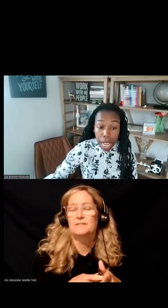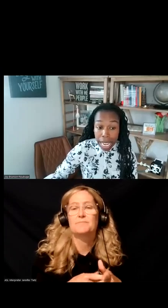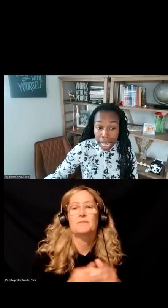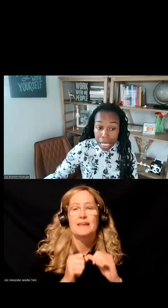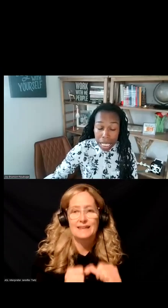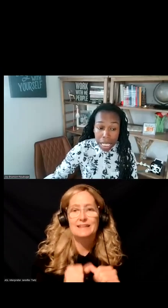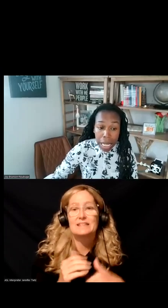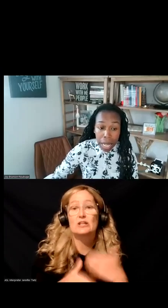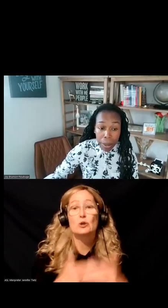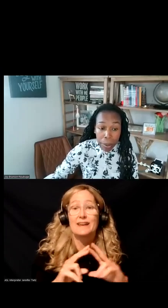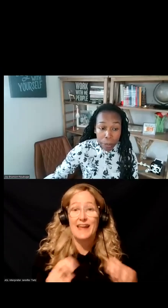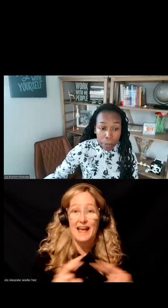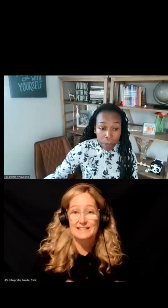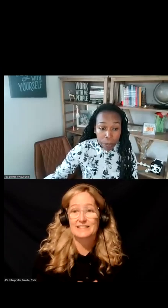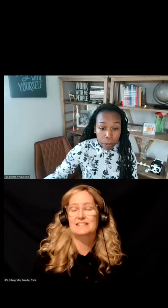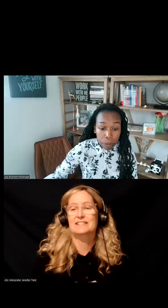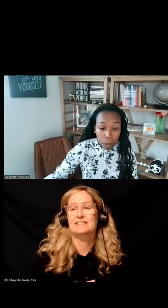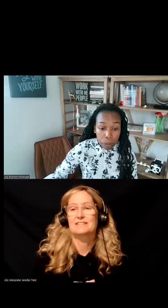continued analysis.